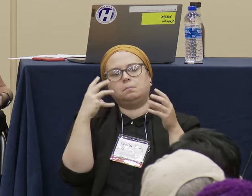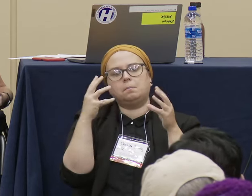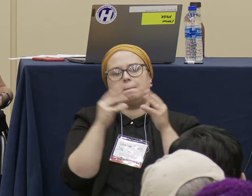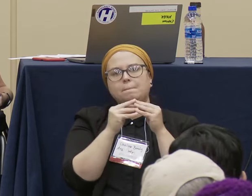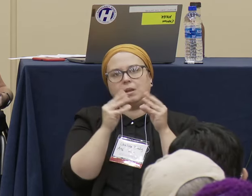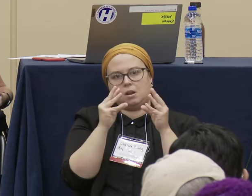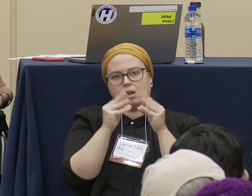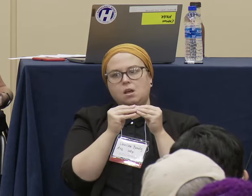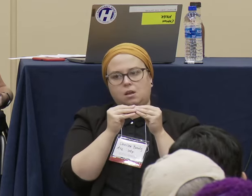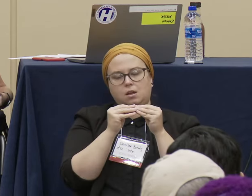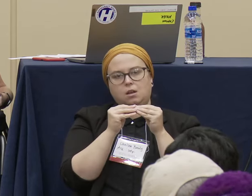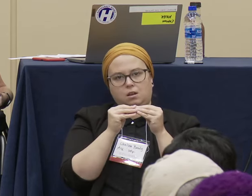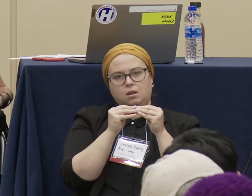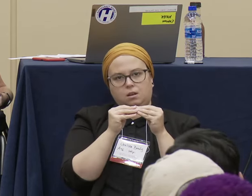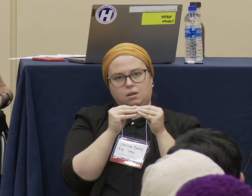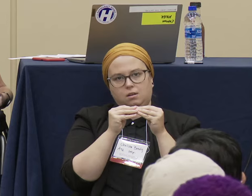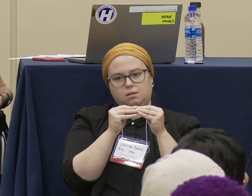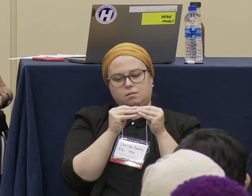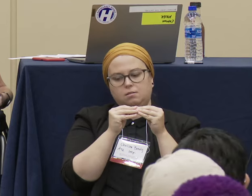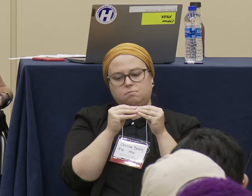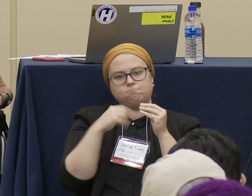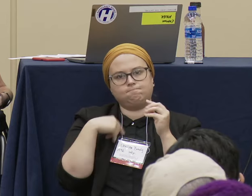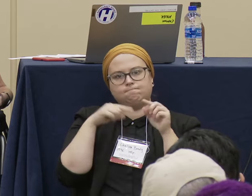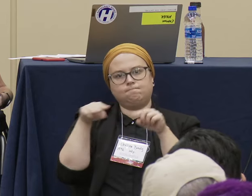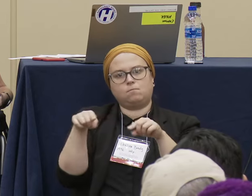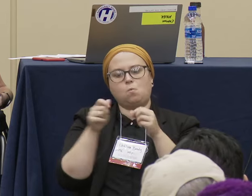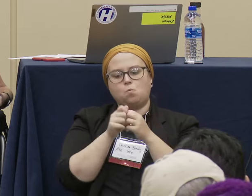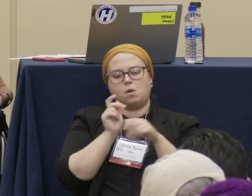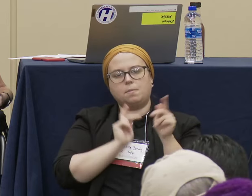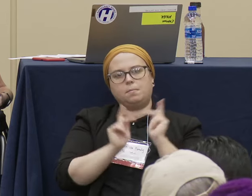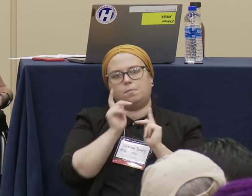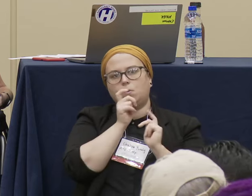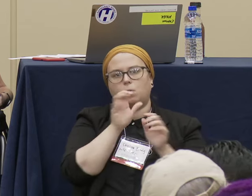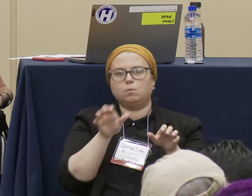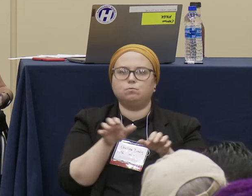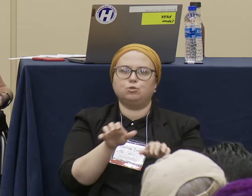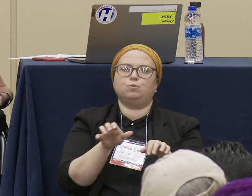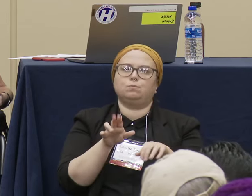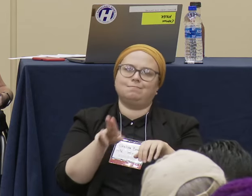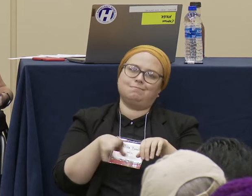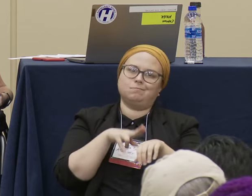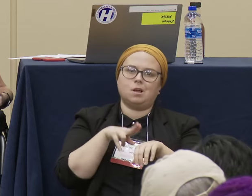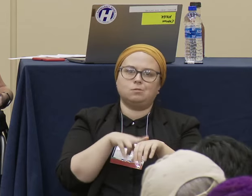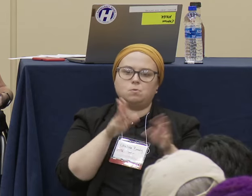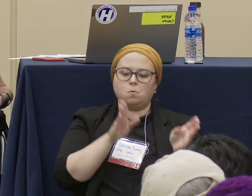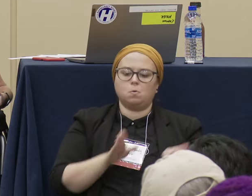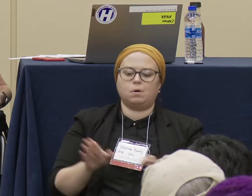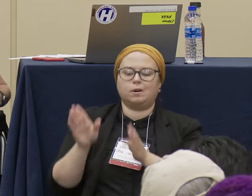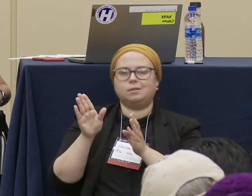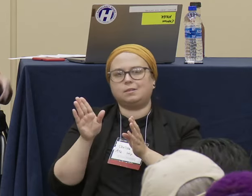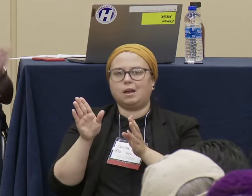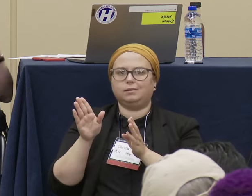that I've been at with people who do national kind of organizing against new facility,